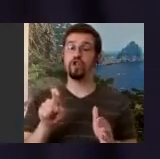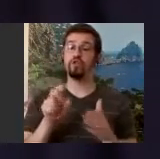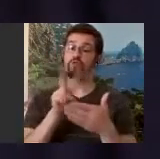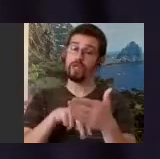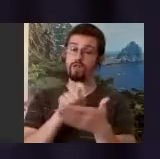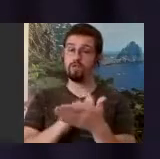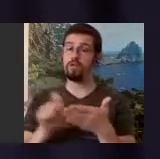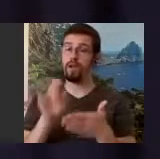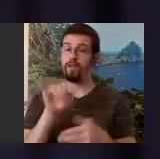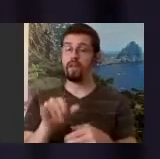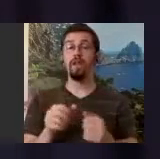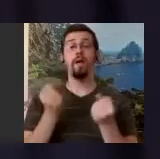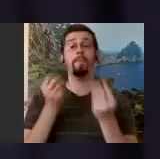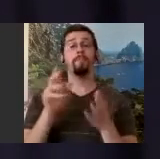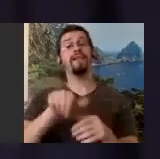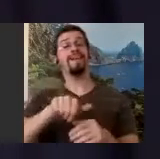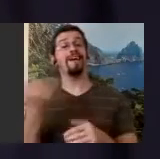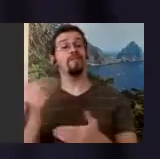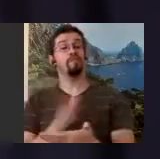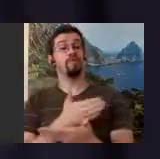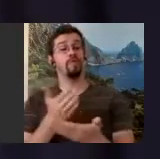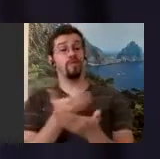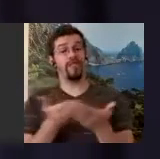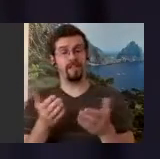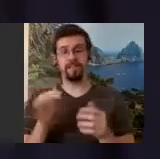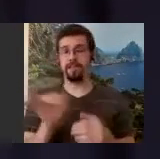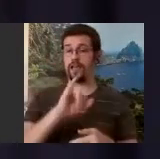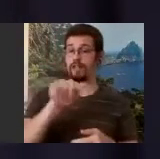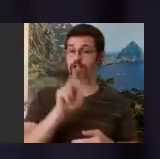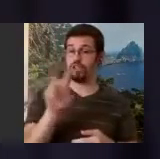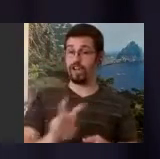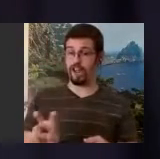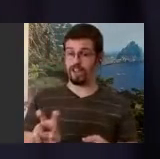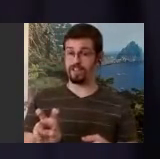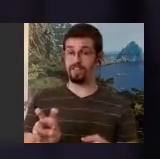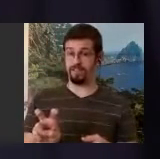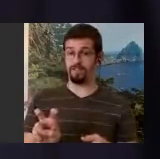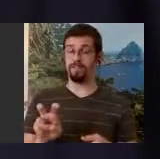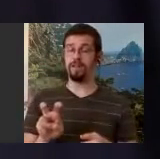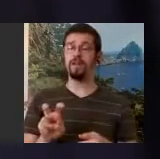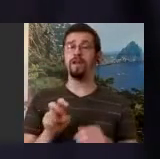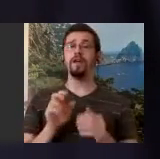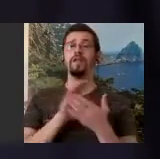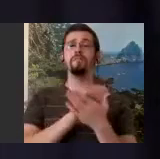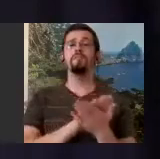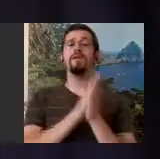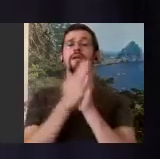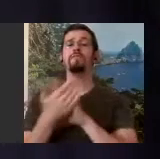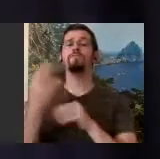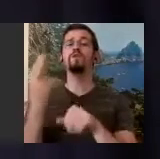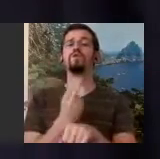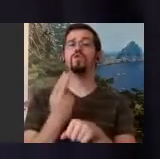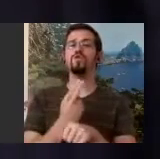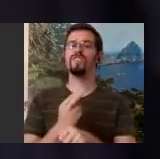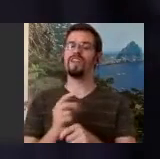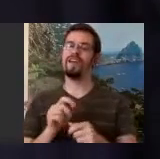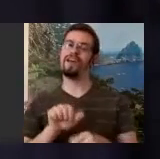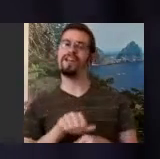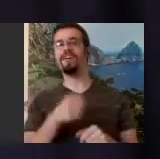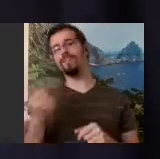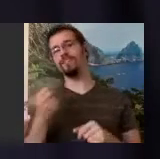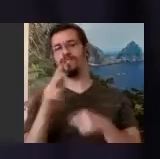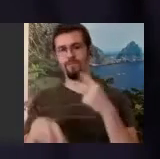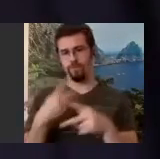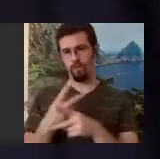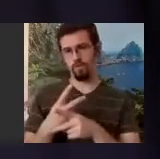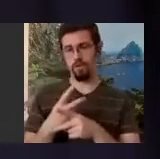a lot of other musical cultures, most importantly jazz probably, came to use an adjusted form of standard notation